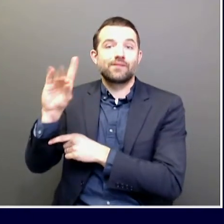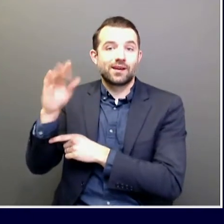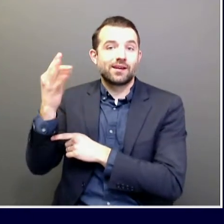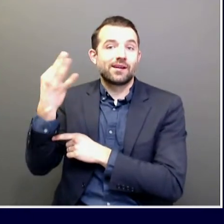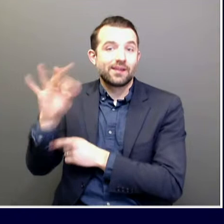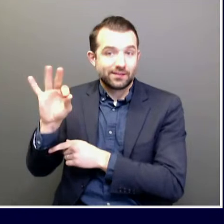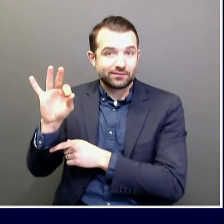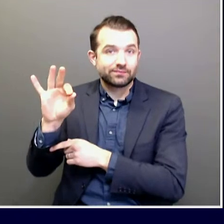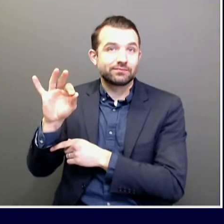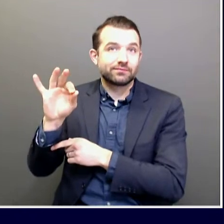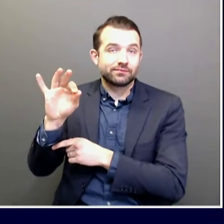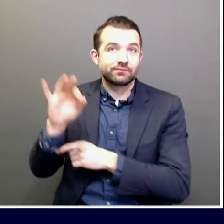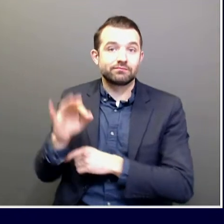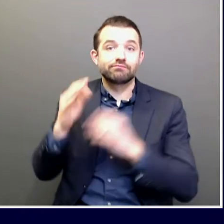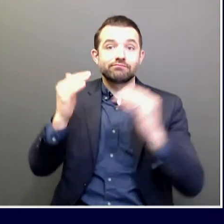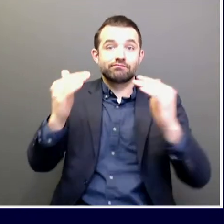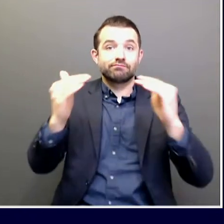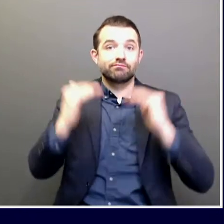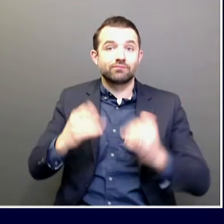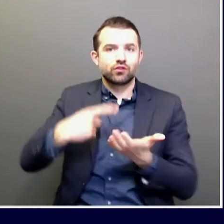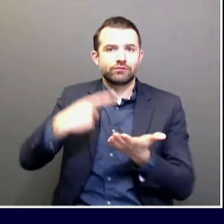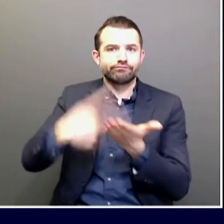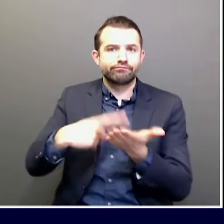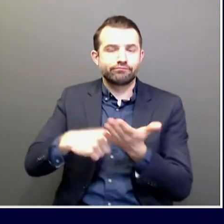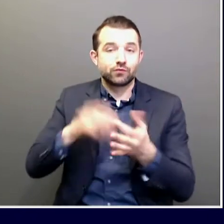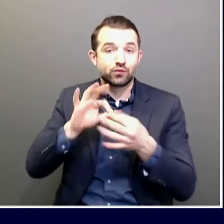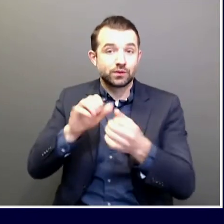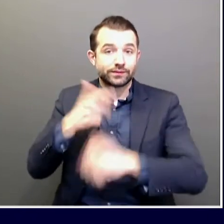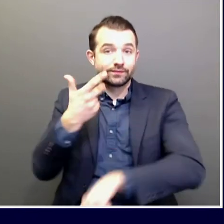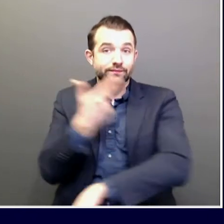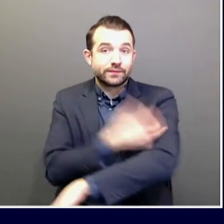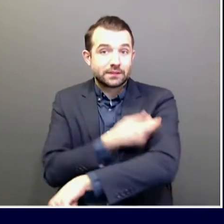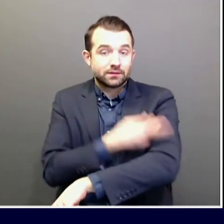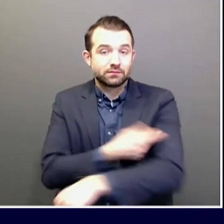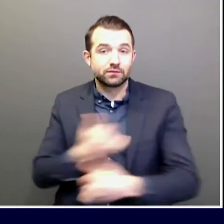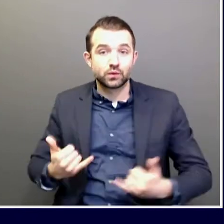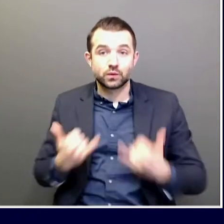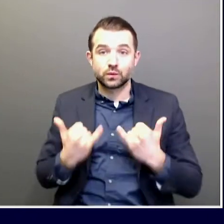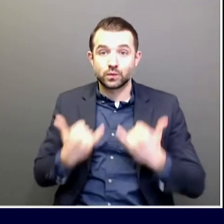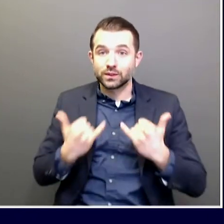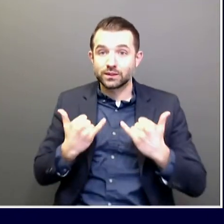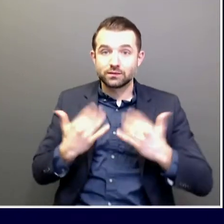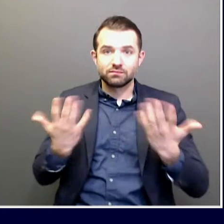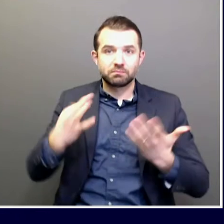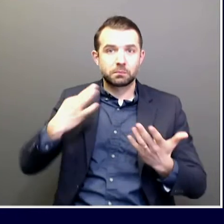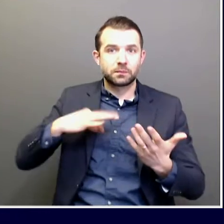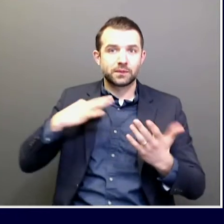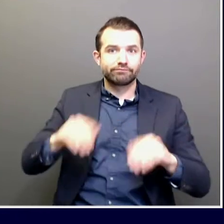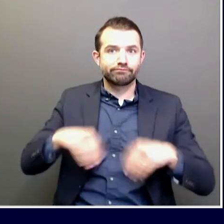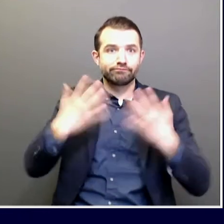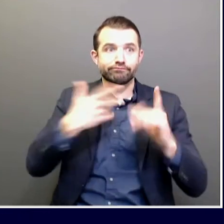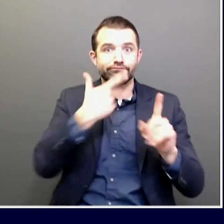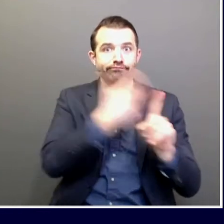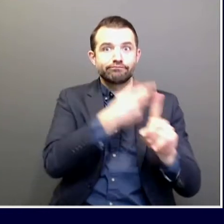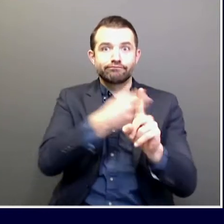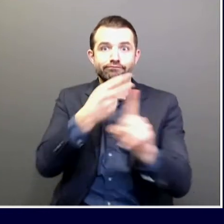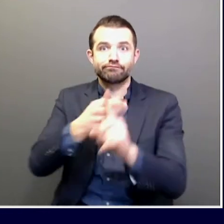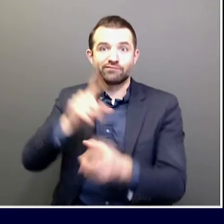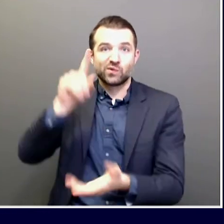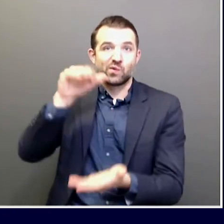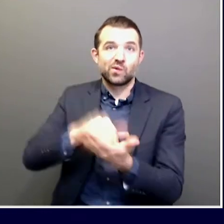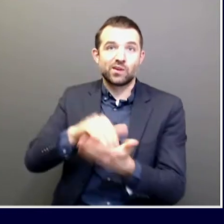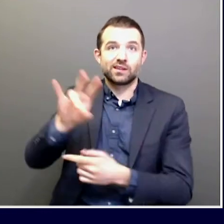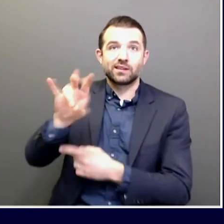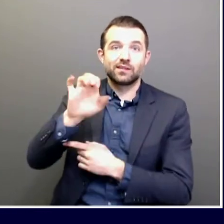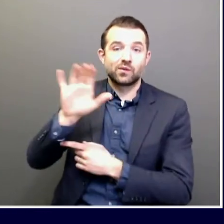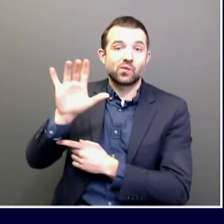all of the shots that are being given over the past week are boosters. And finally, one note just to go back to something